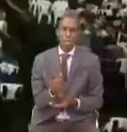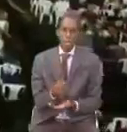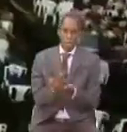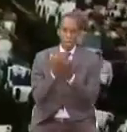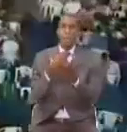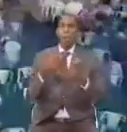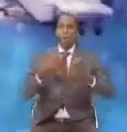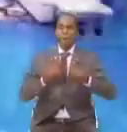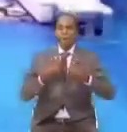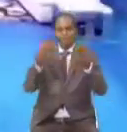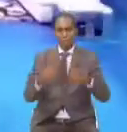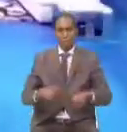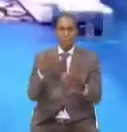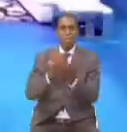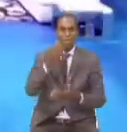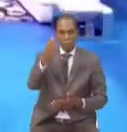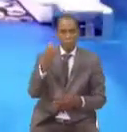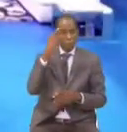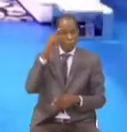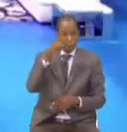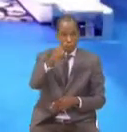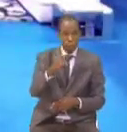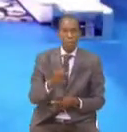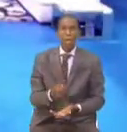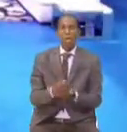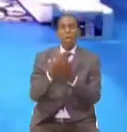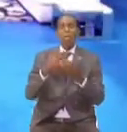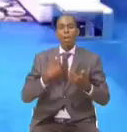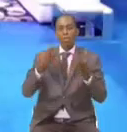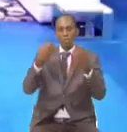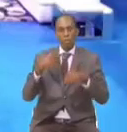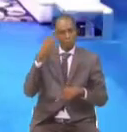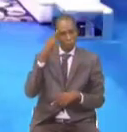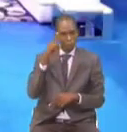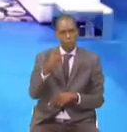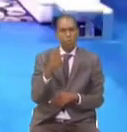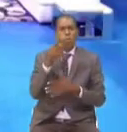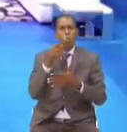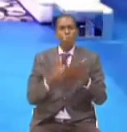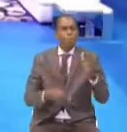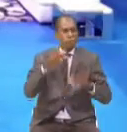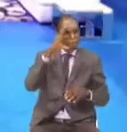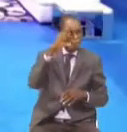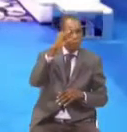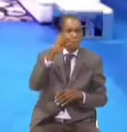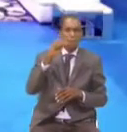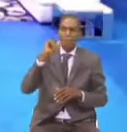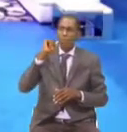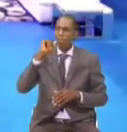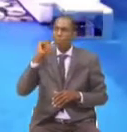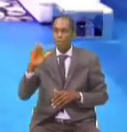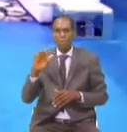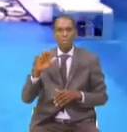has come. For you, help has come. What men cannot do, what women cannot do,